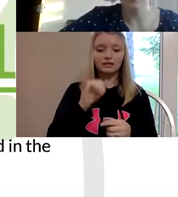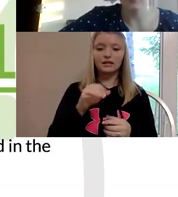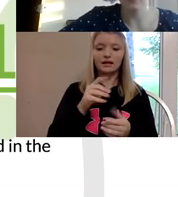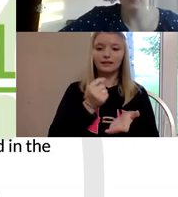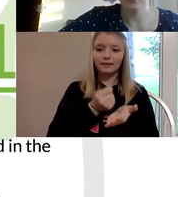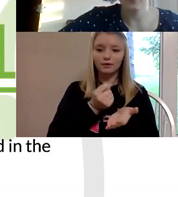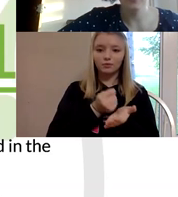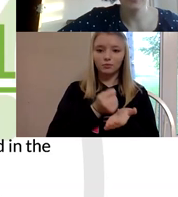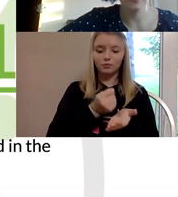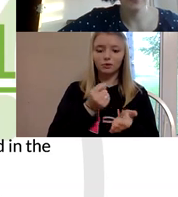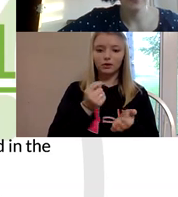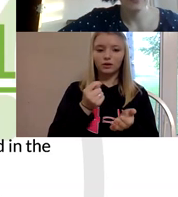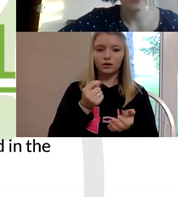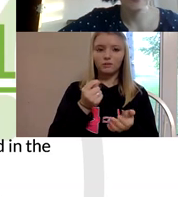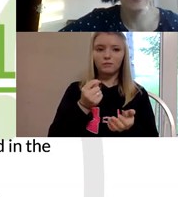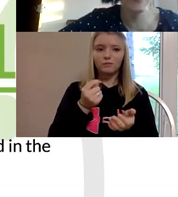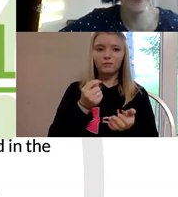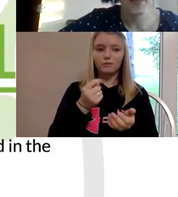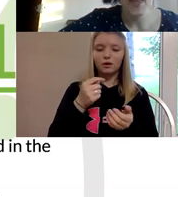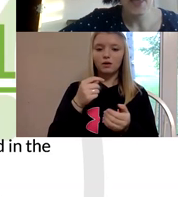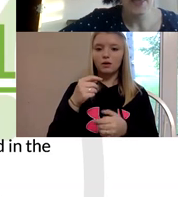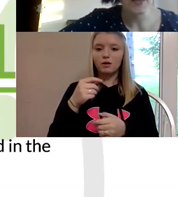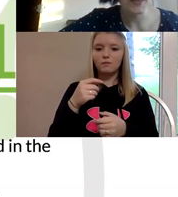interact with the